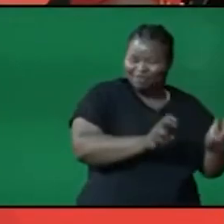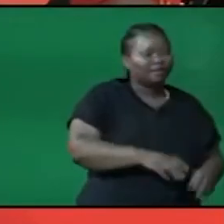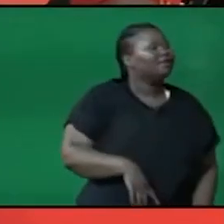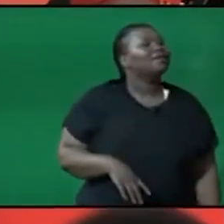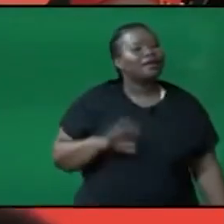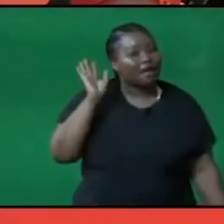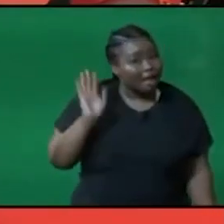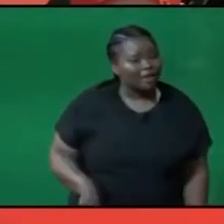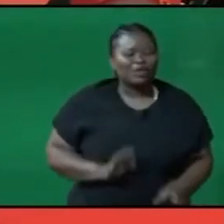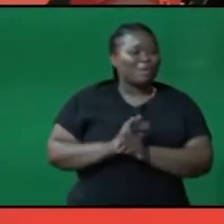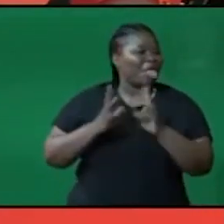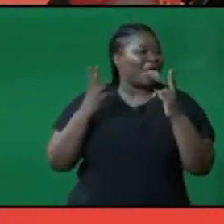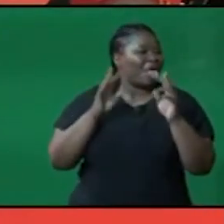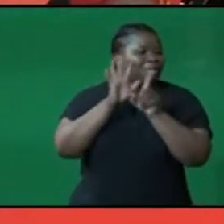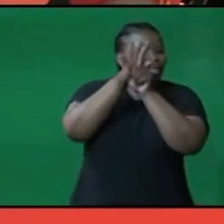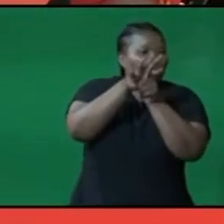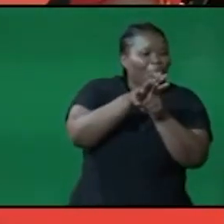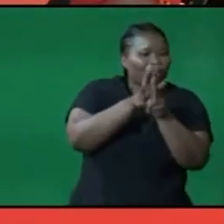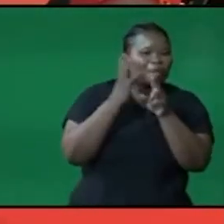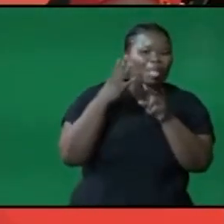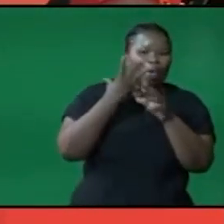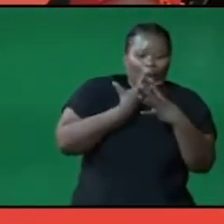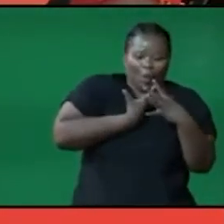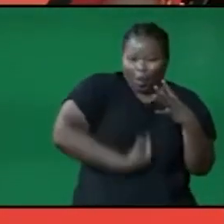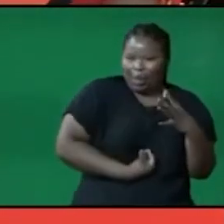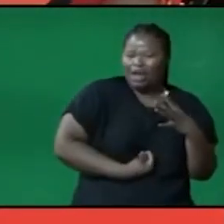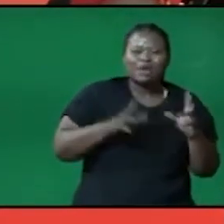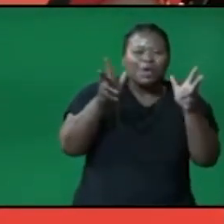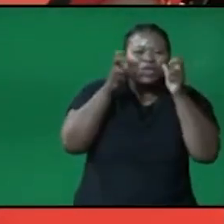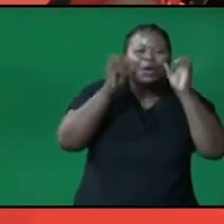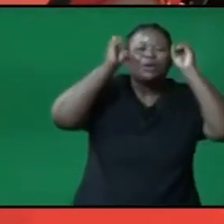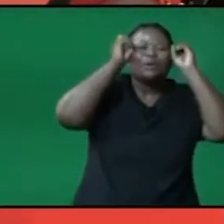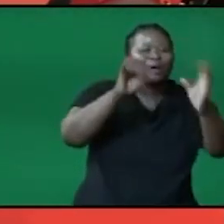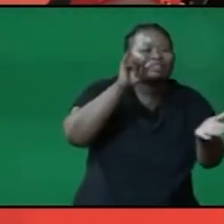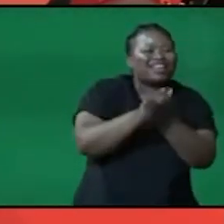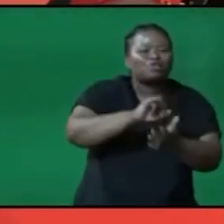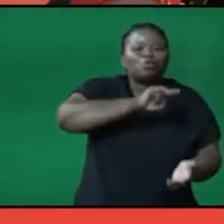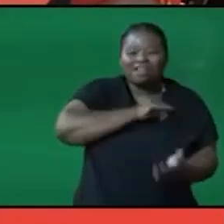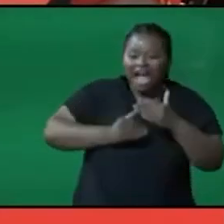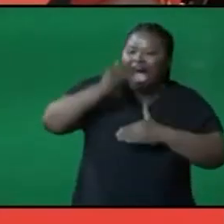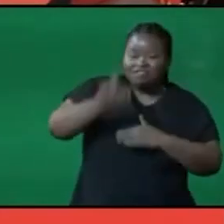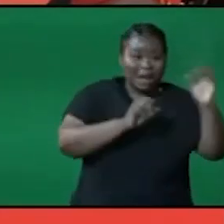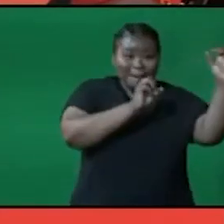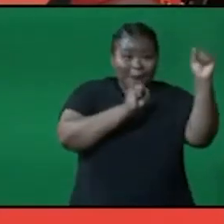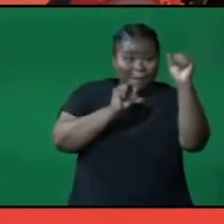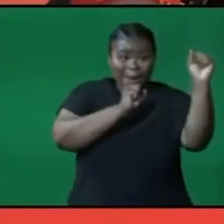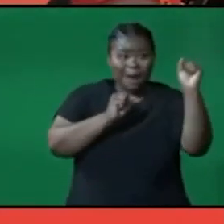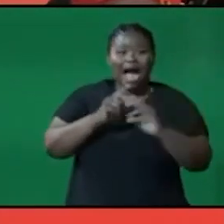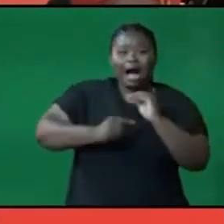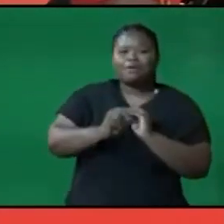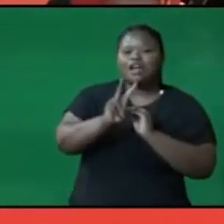to demoralize them because they do not hear a thing. That's why even after you speak about